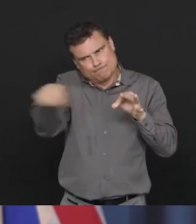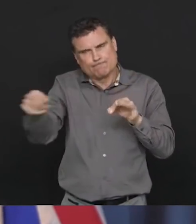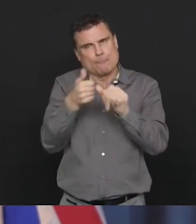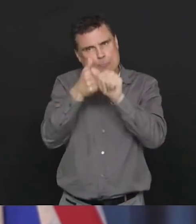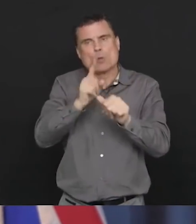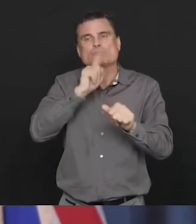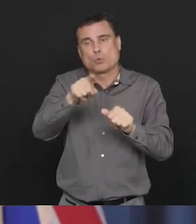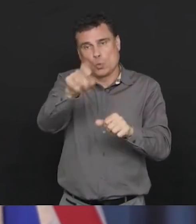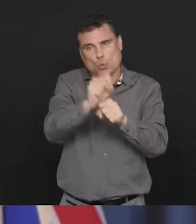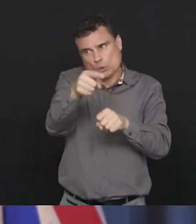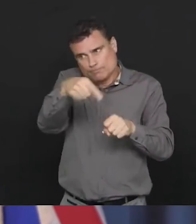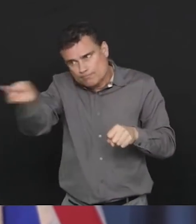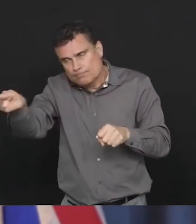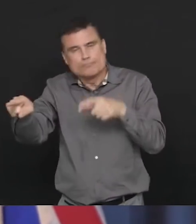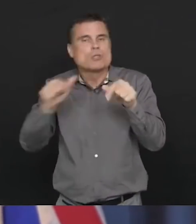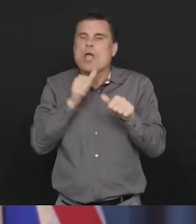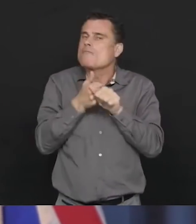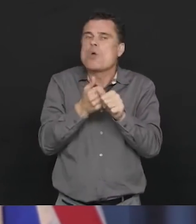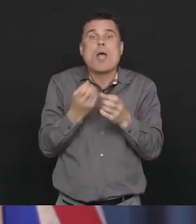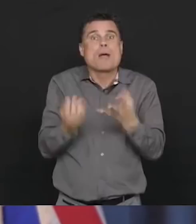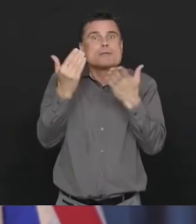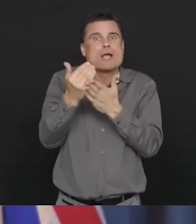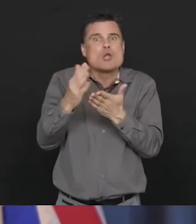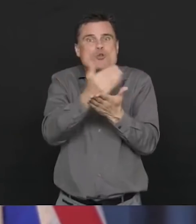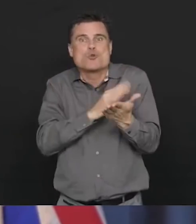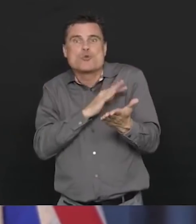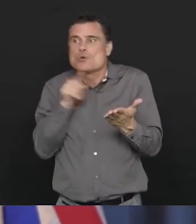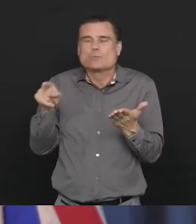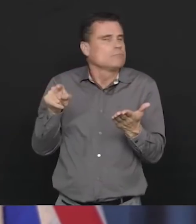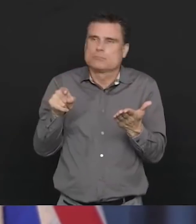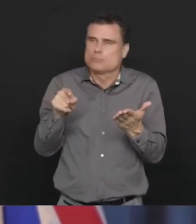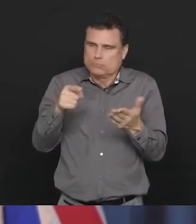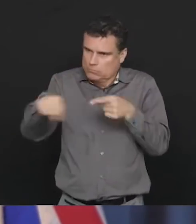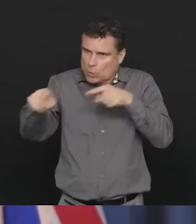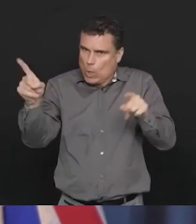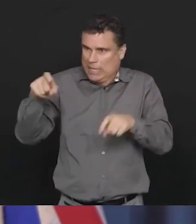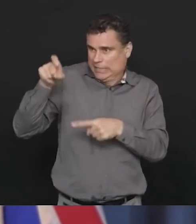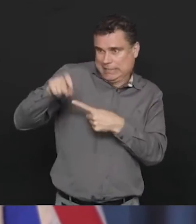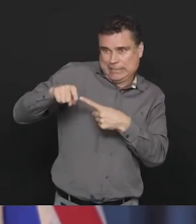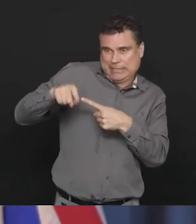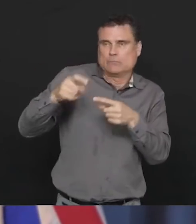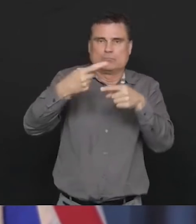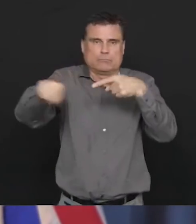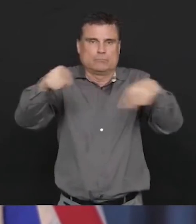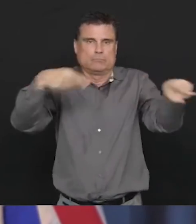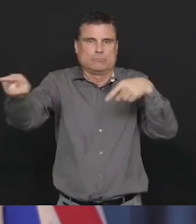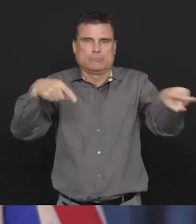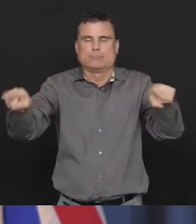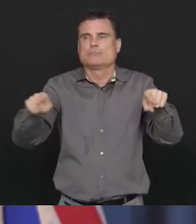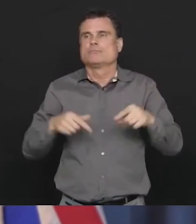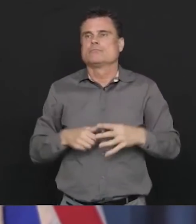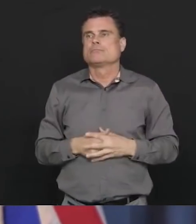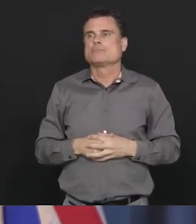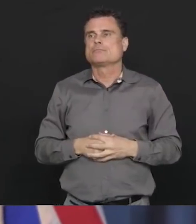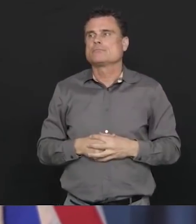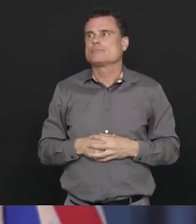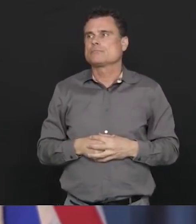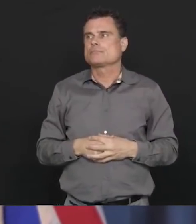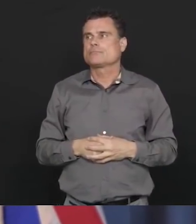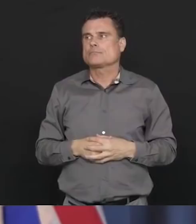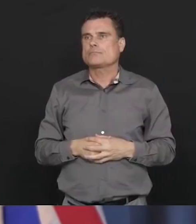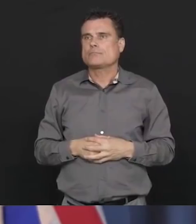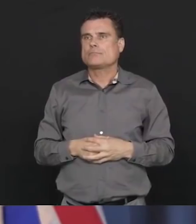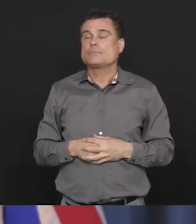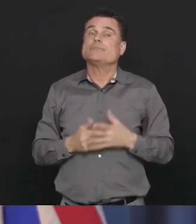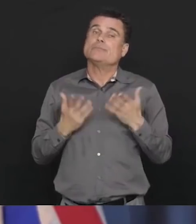every facility. As you can tell from saying that, this means a lot of different contracts and negotiations